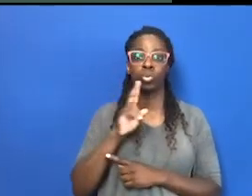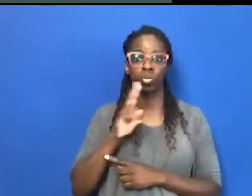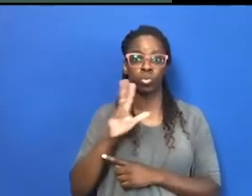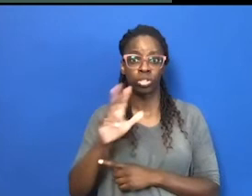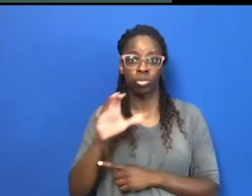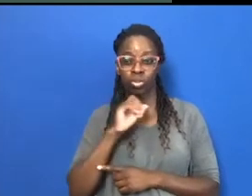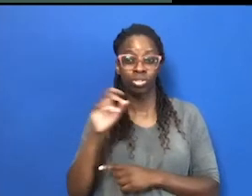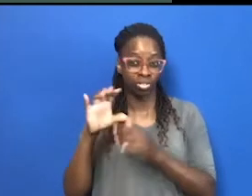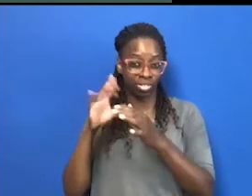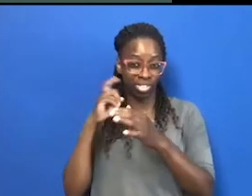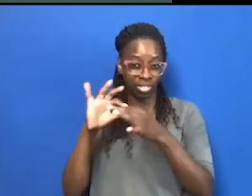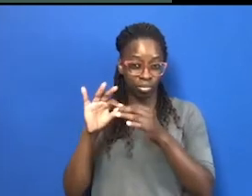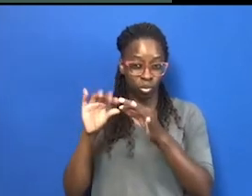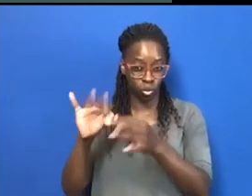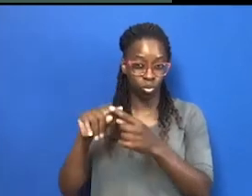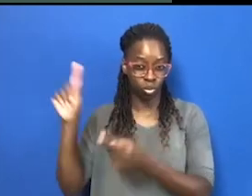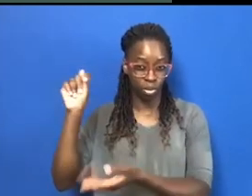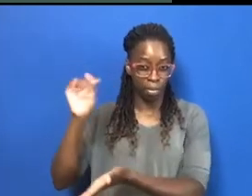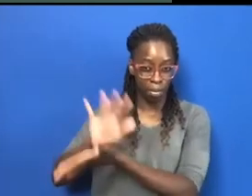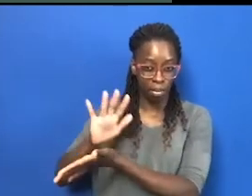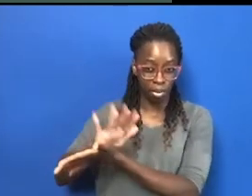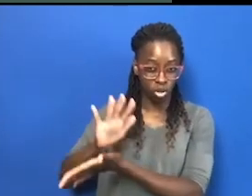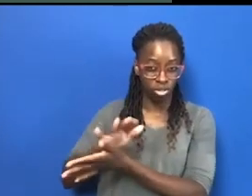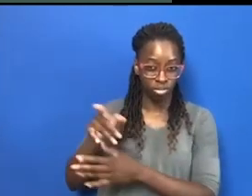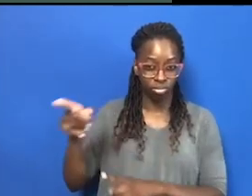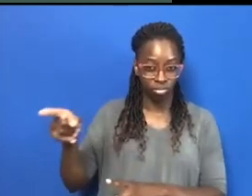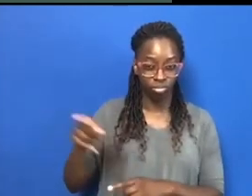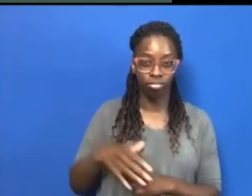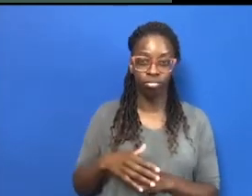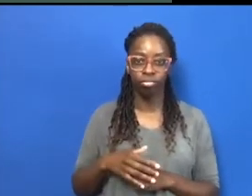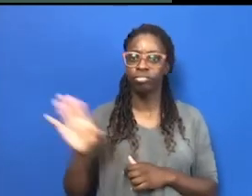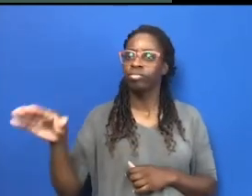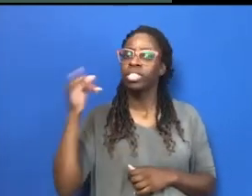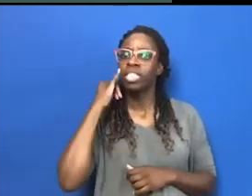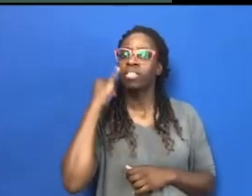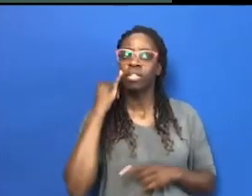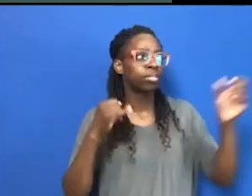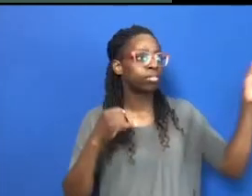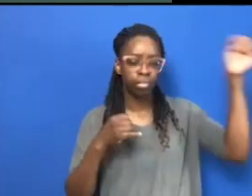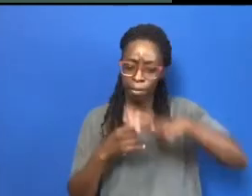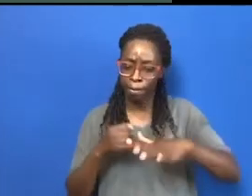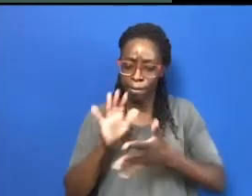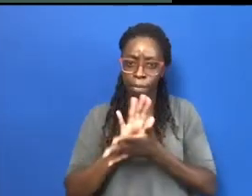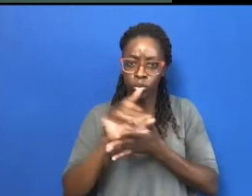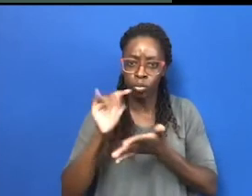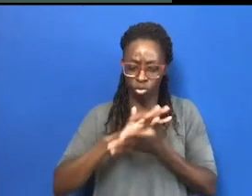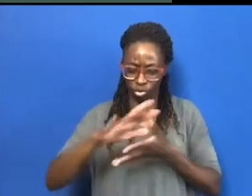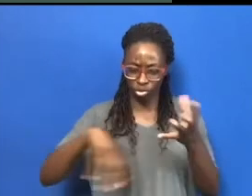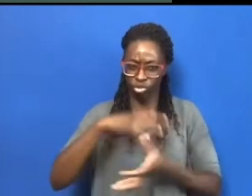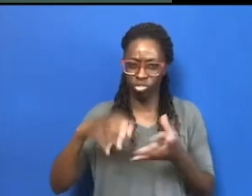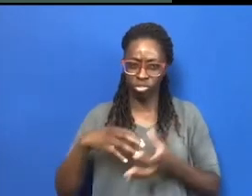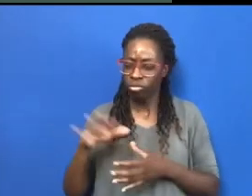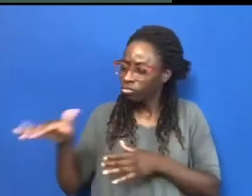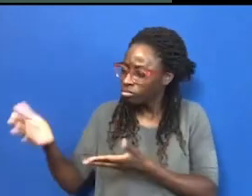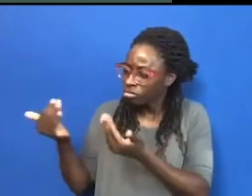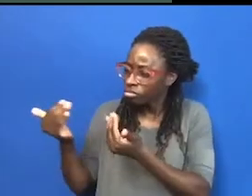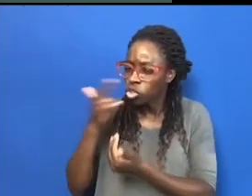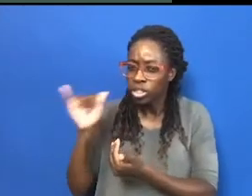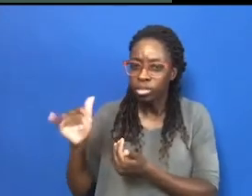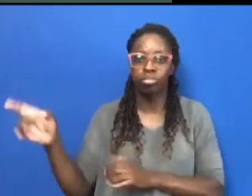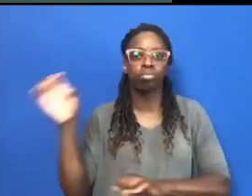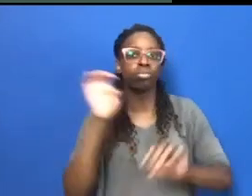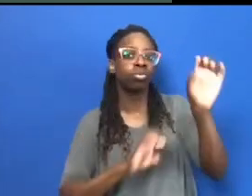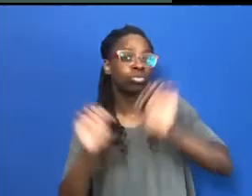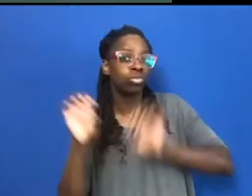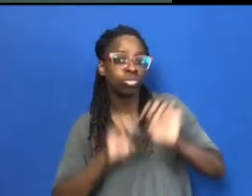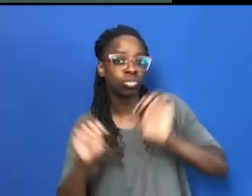can predict what will happen when the toilet paper and water are mixed. Then you could help support the child to experiment by putting the toilet paper in the bowl,